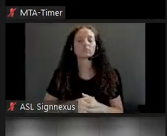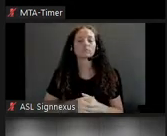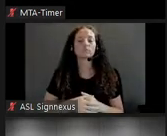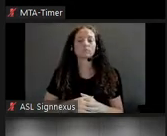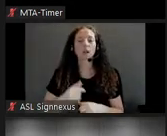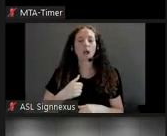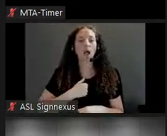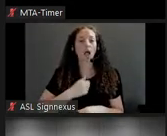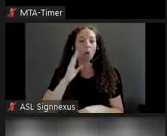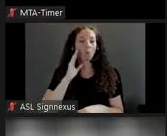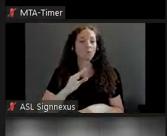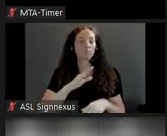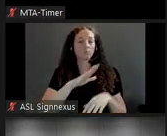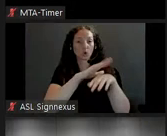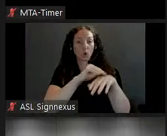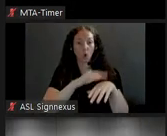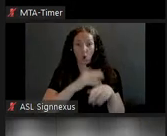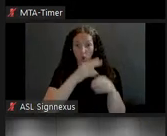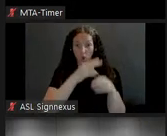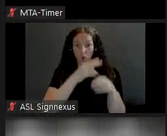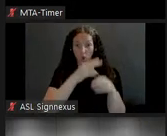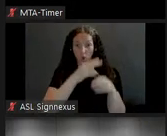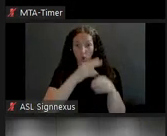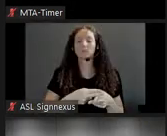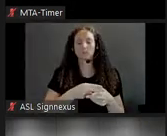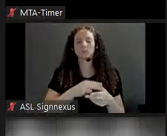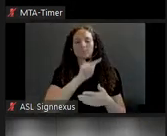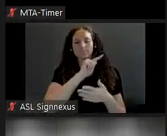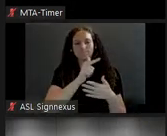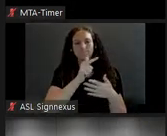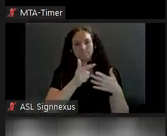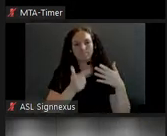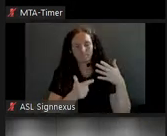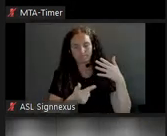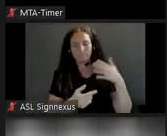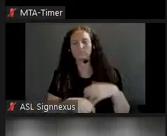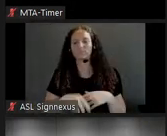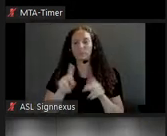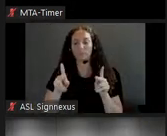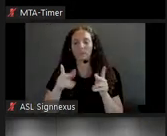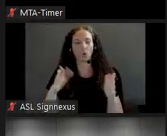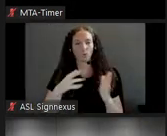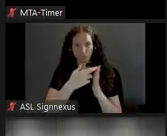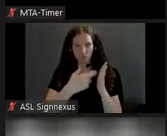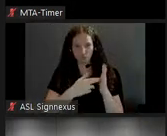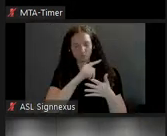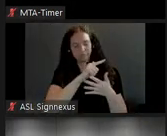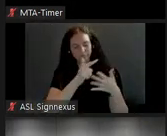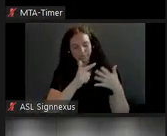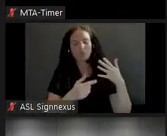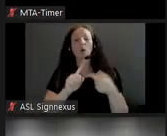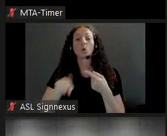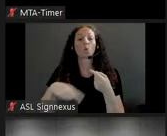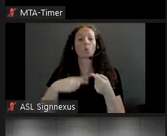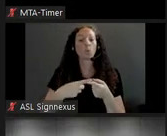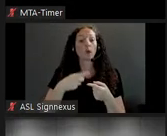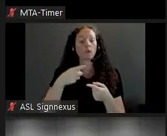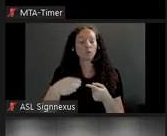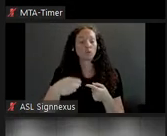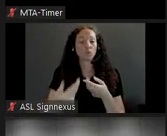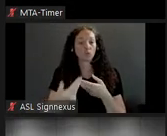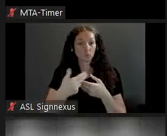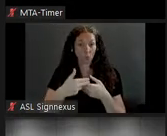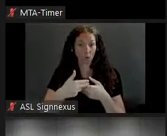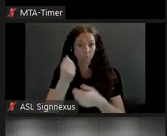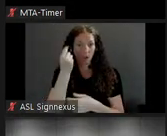call people in the order they were registered. And when you guys join, as you are now, you're all